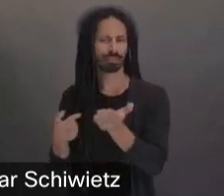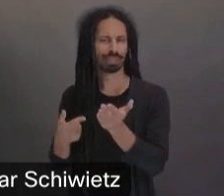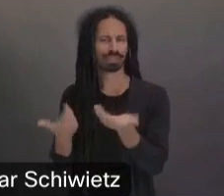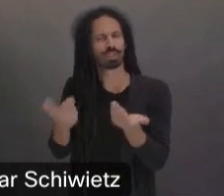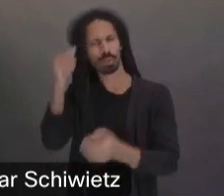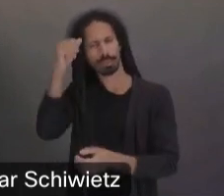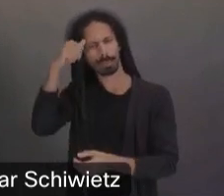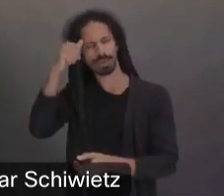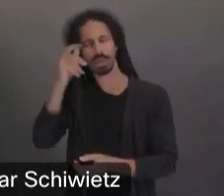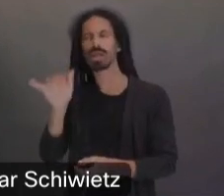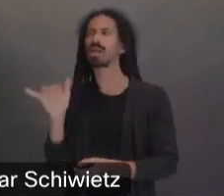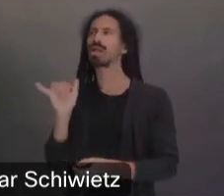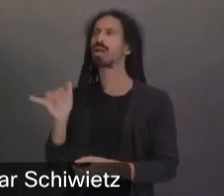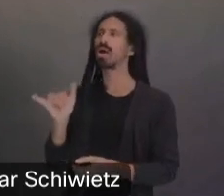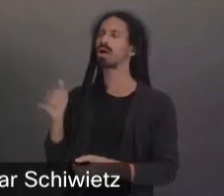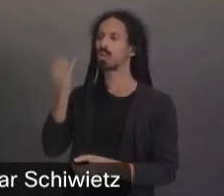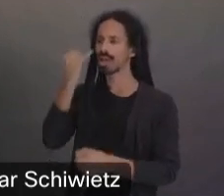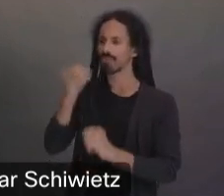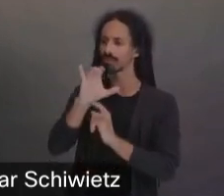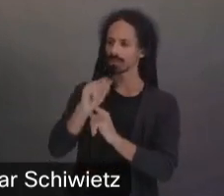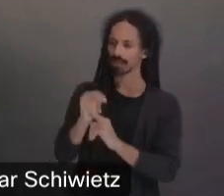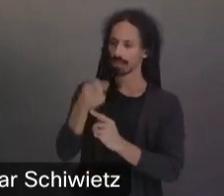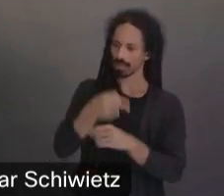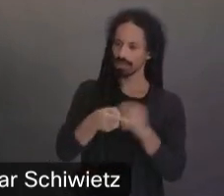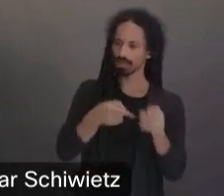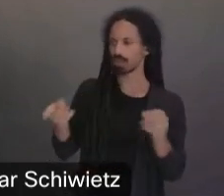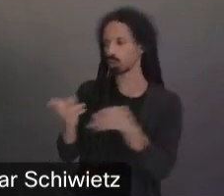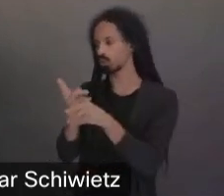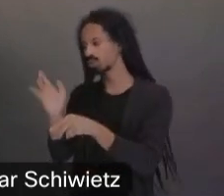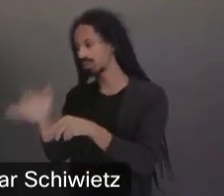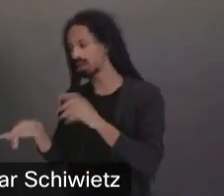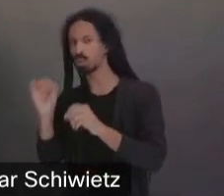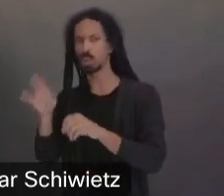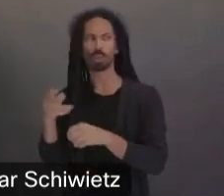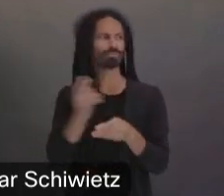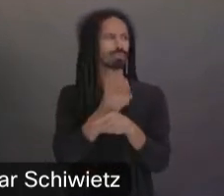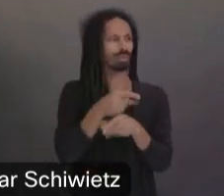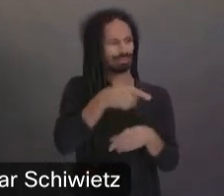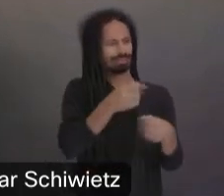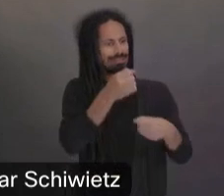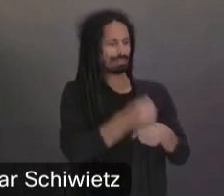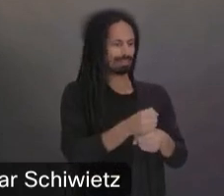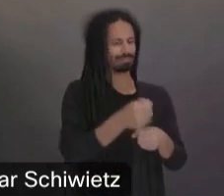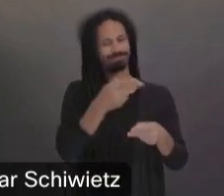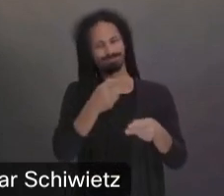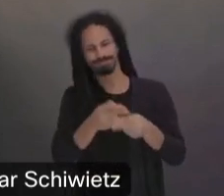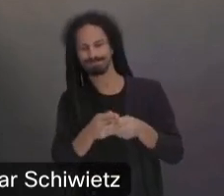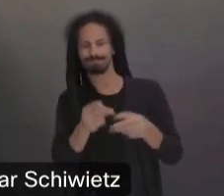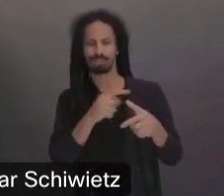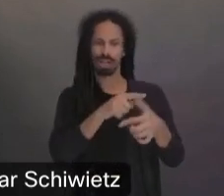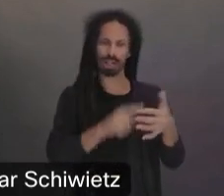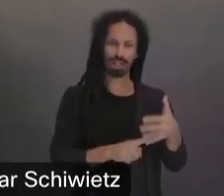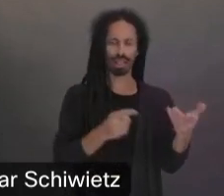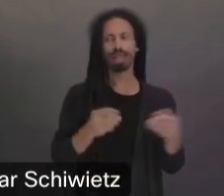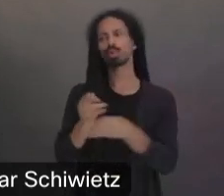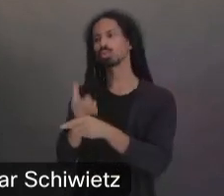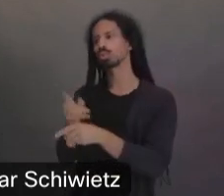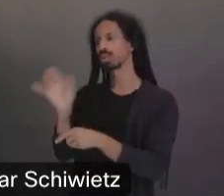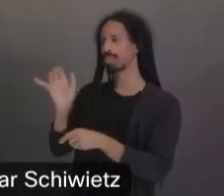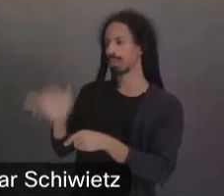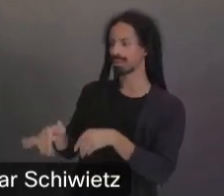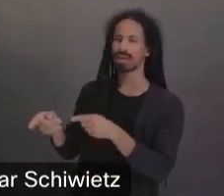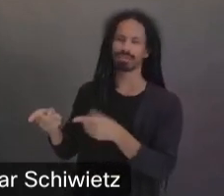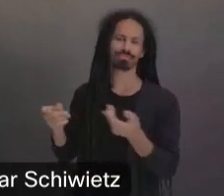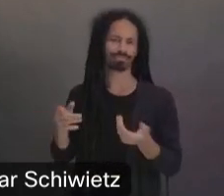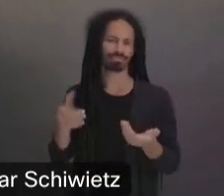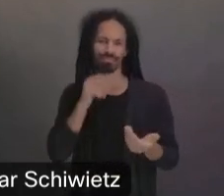This is what the punctuation looks like. This is how the parenthesis looks like. So don't